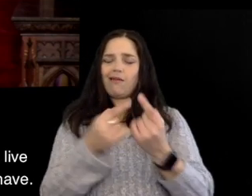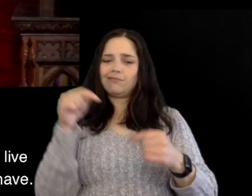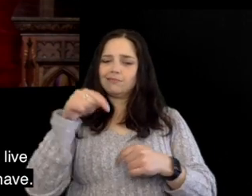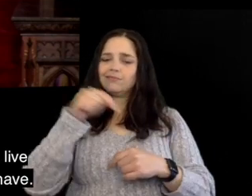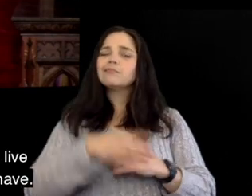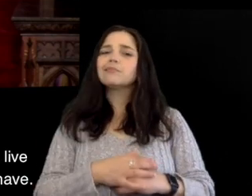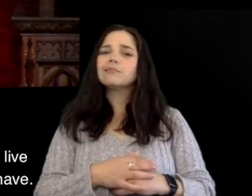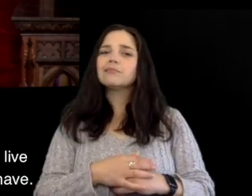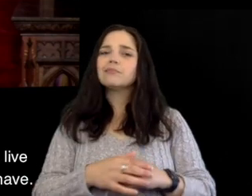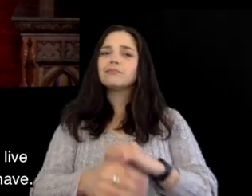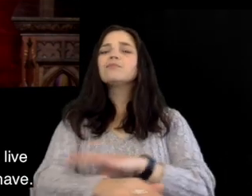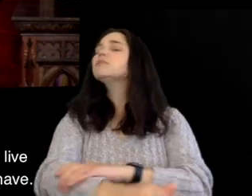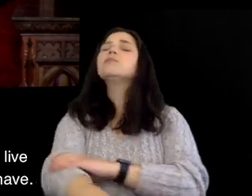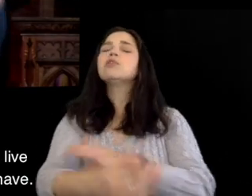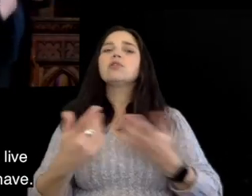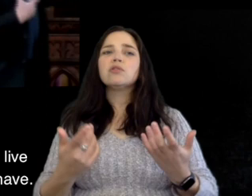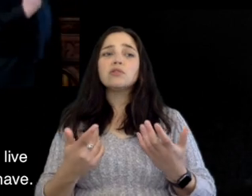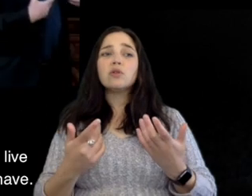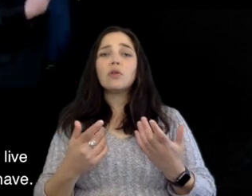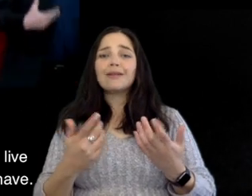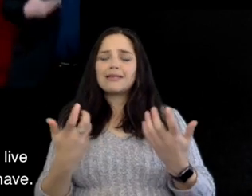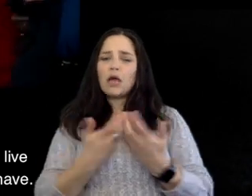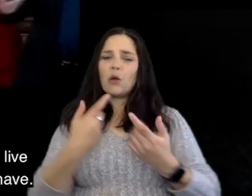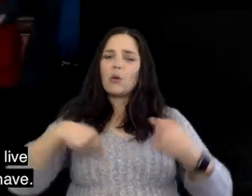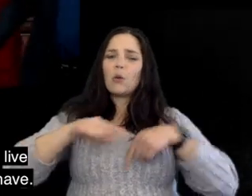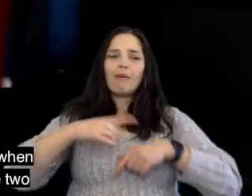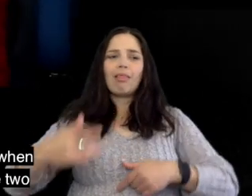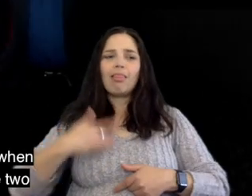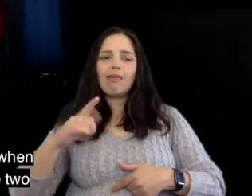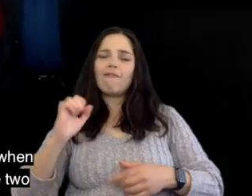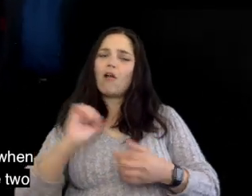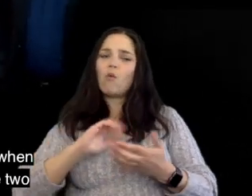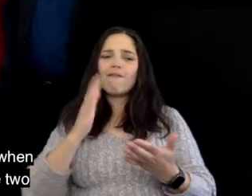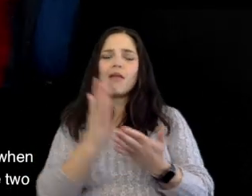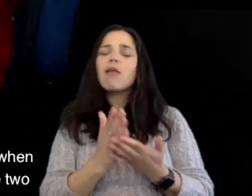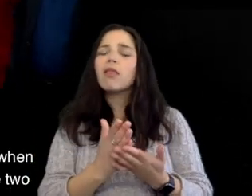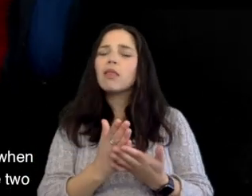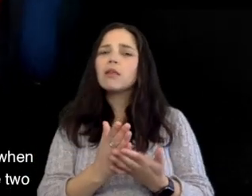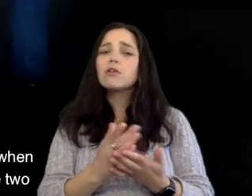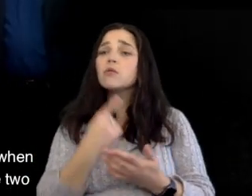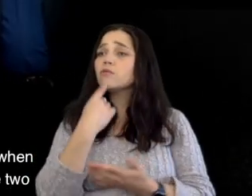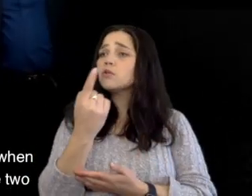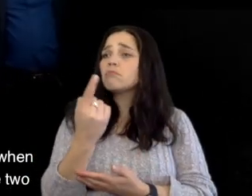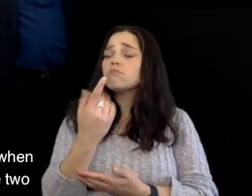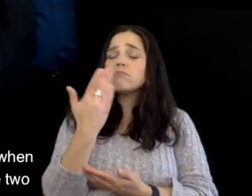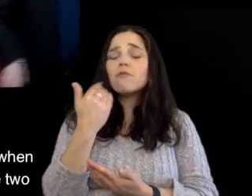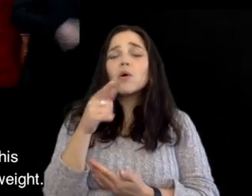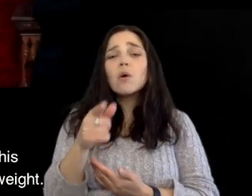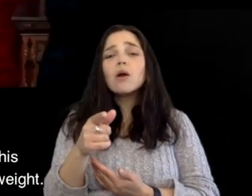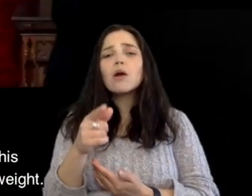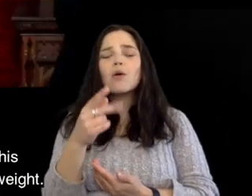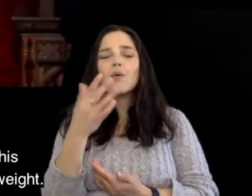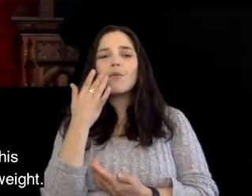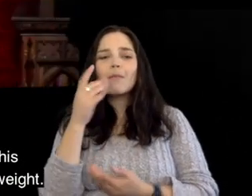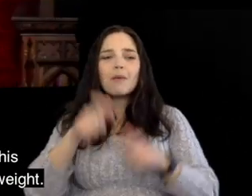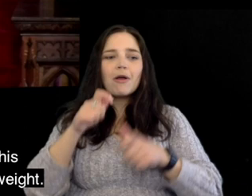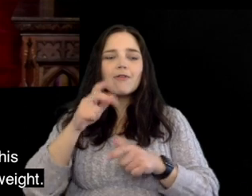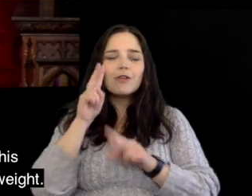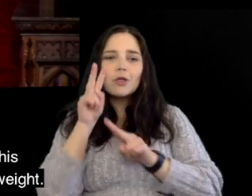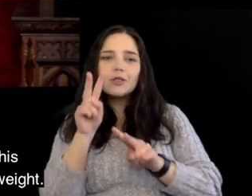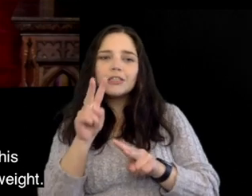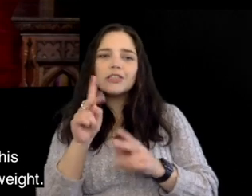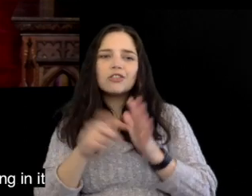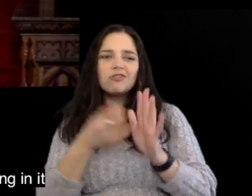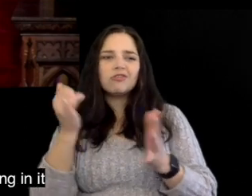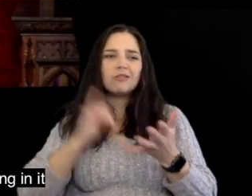stuff. It's all about how we live out the faith that we have. And we said before, James, when some folk have looked at it, they say,